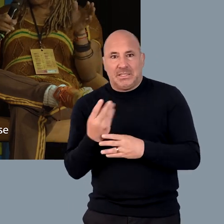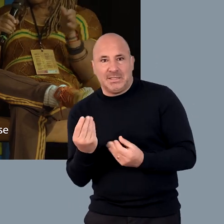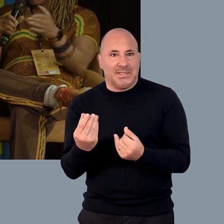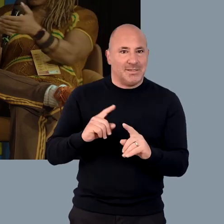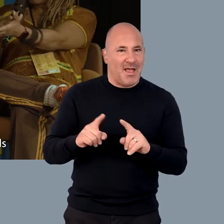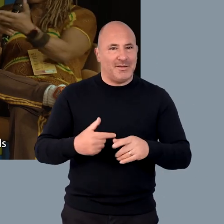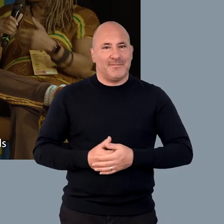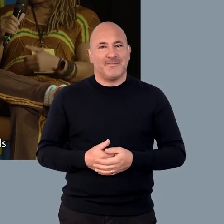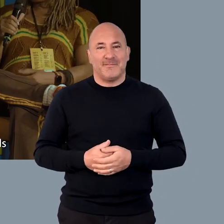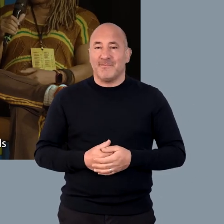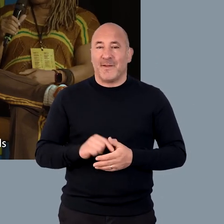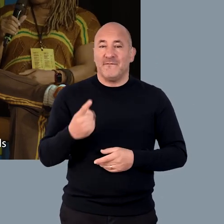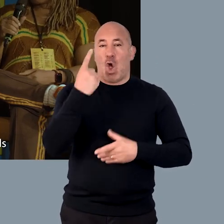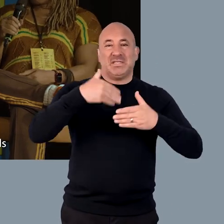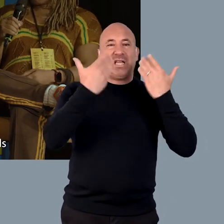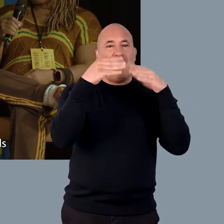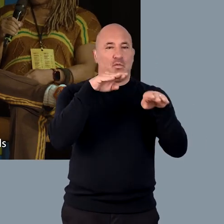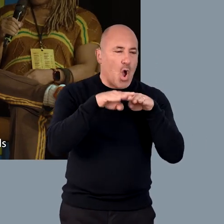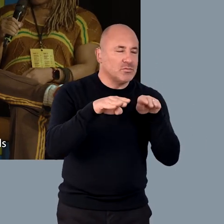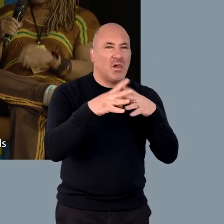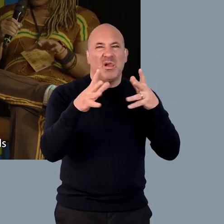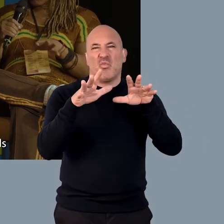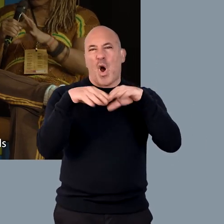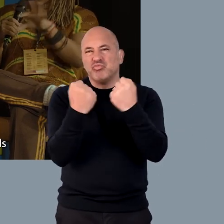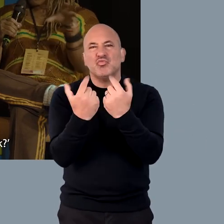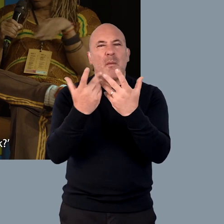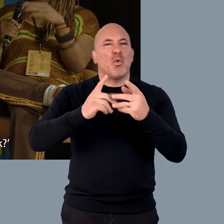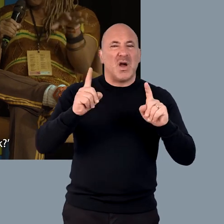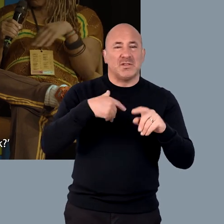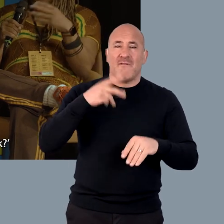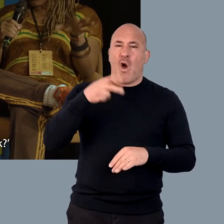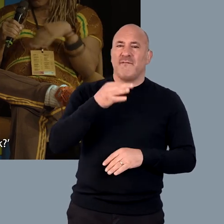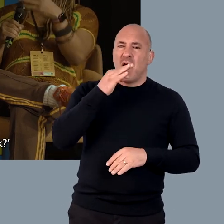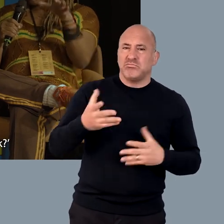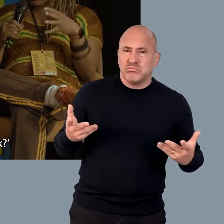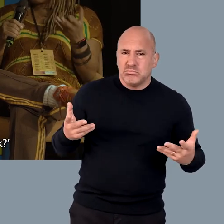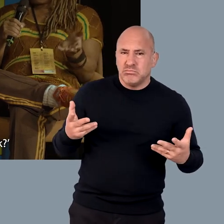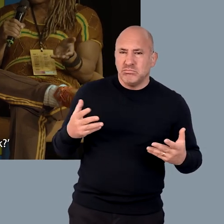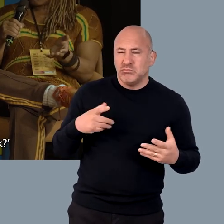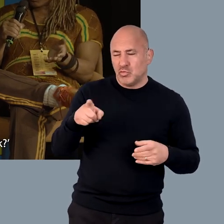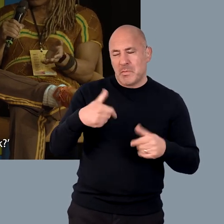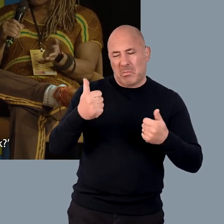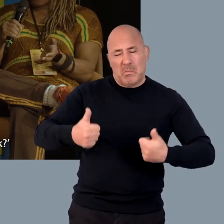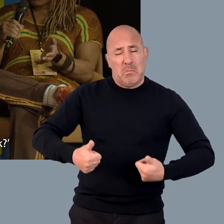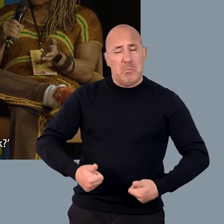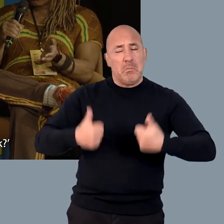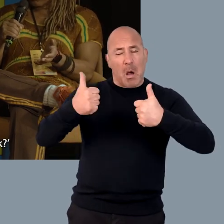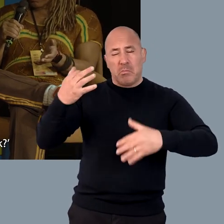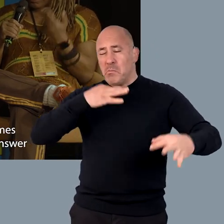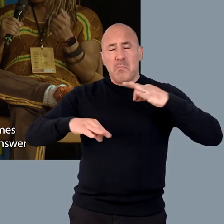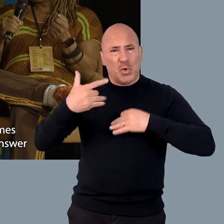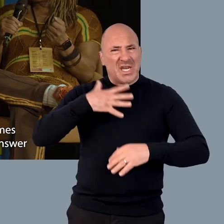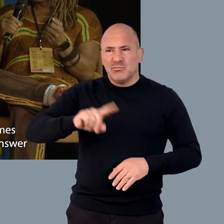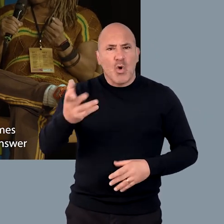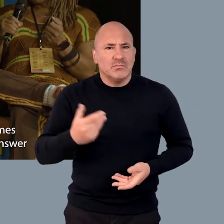to other things and often I ask people On the first day rehearsals or whatever workshops or whatever. What do you need to do your best